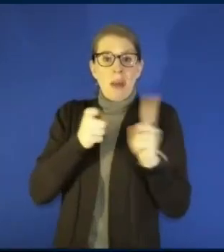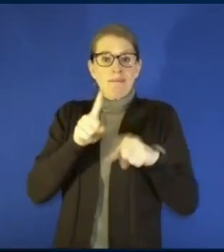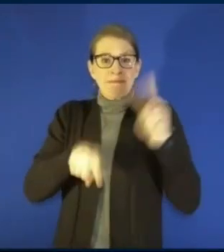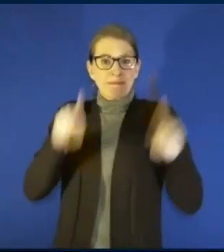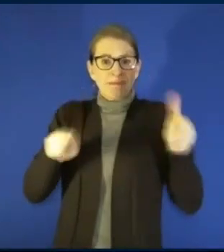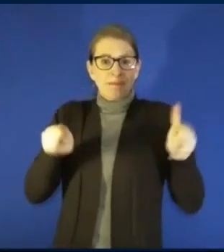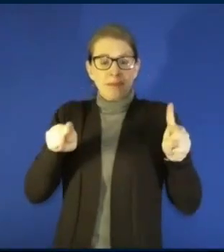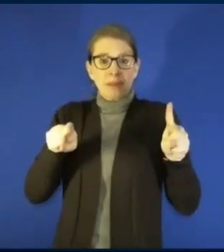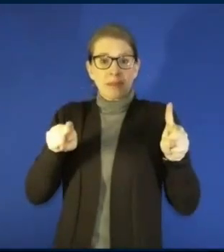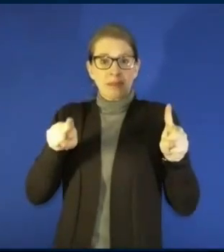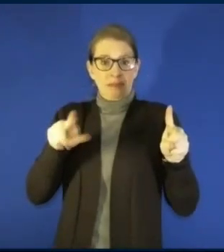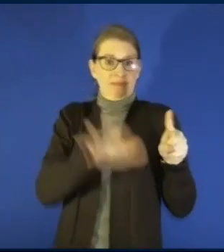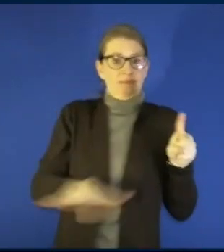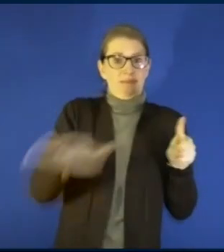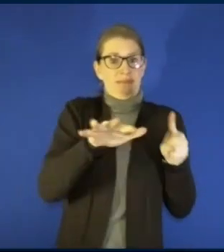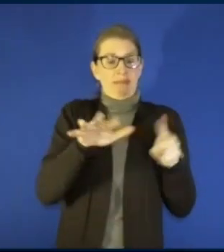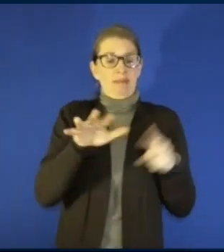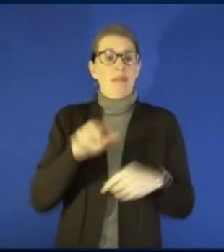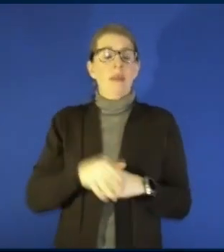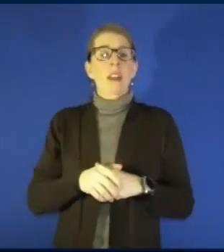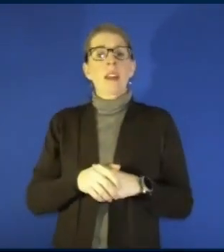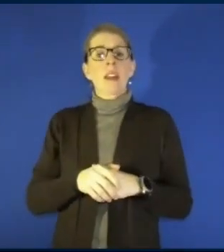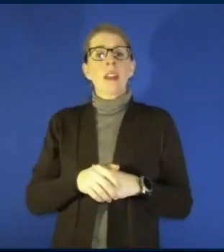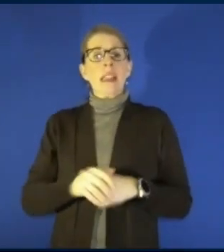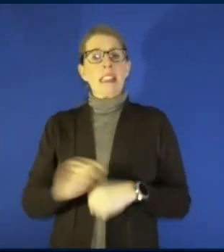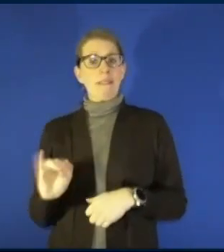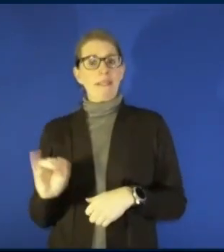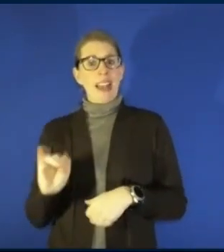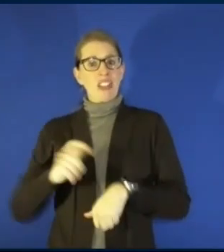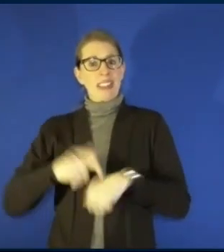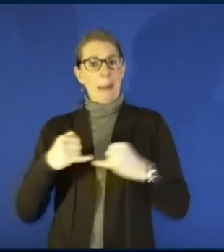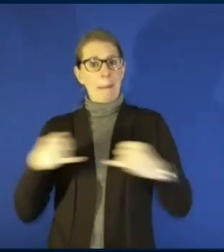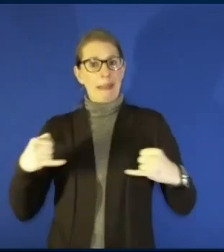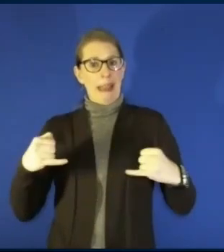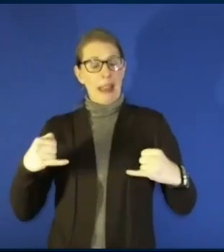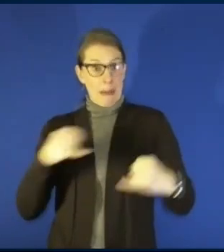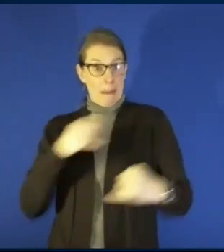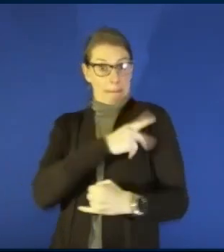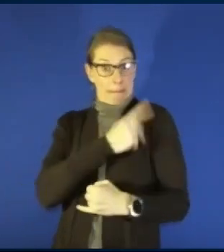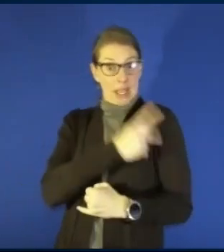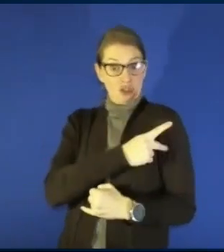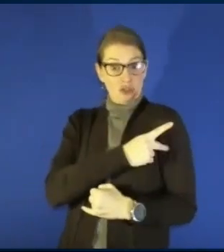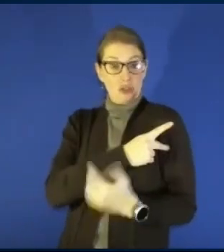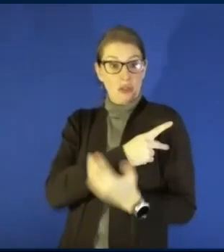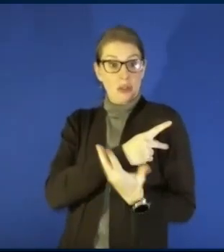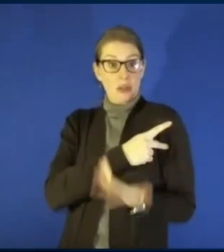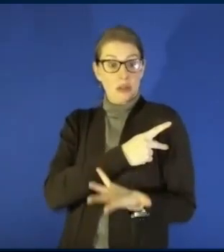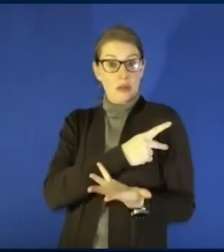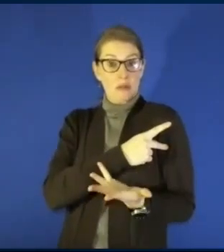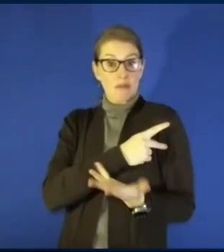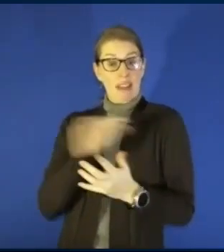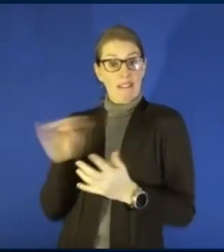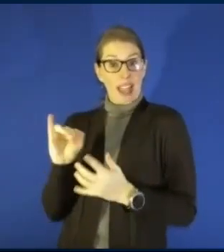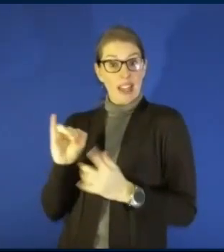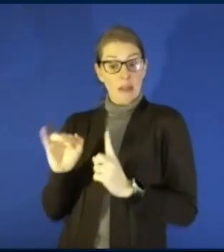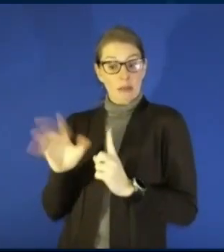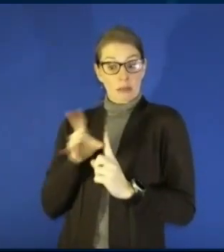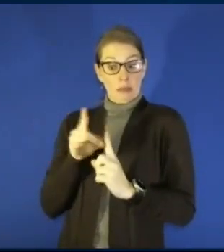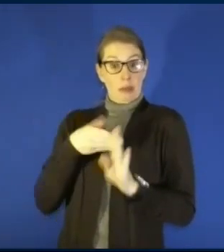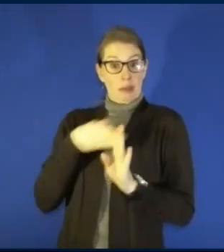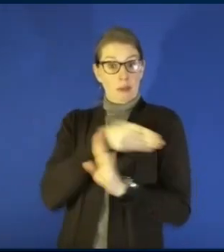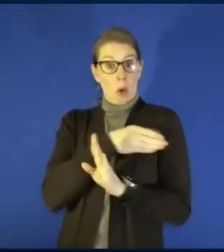Thank you. The other couple questions, what's the infection timeline? Are these patients who are infected before vaccines were